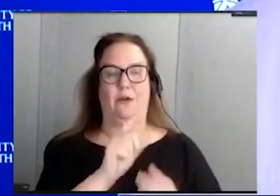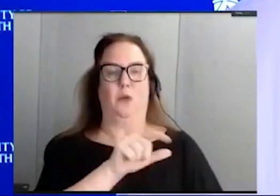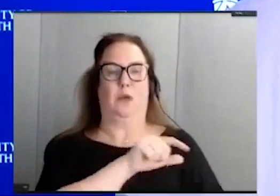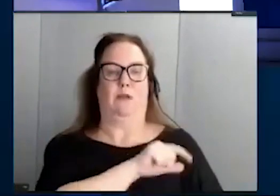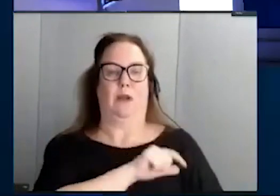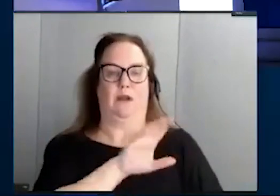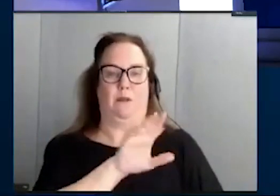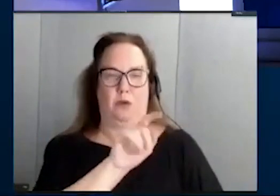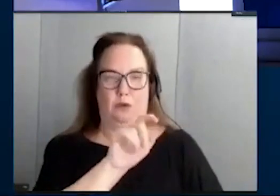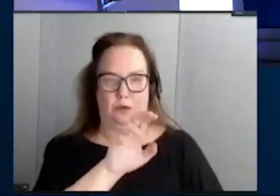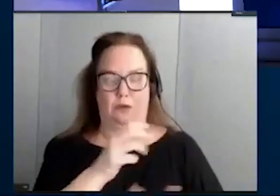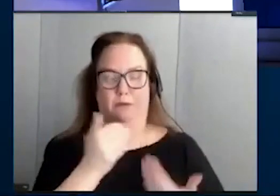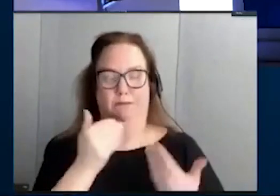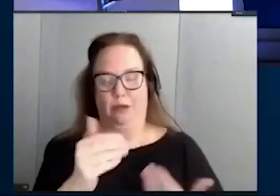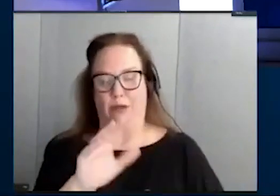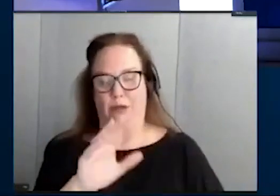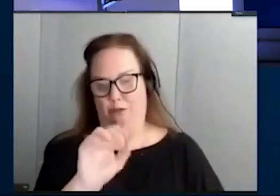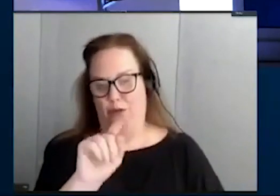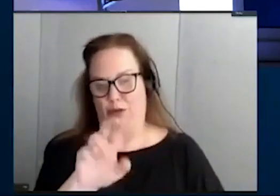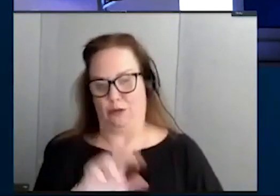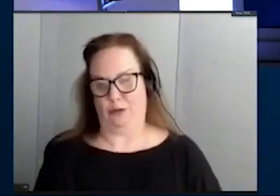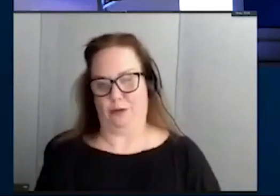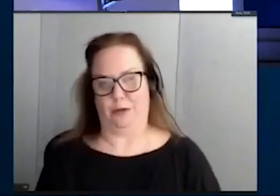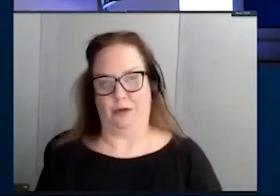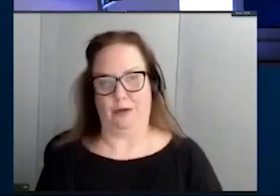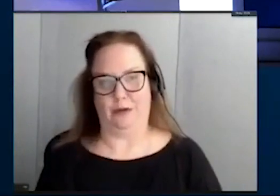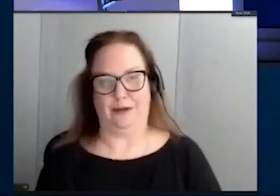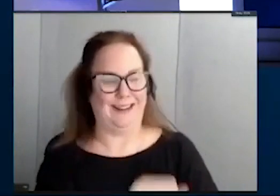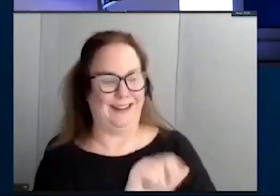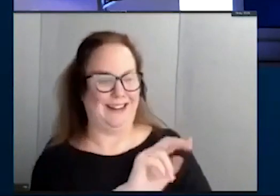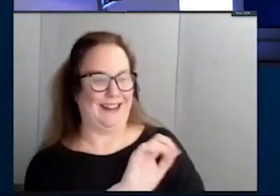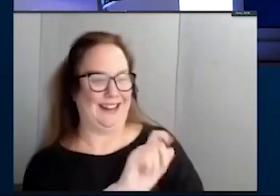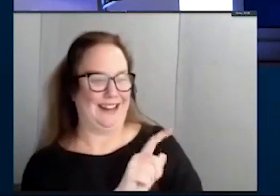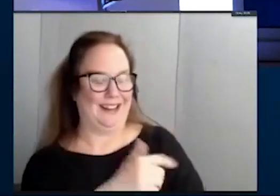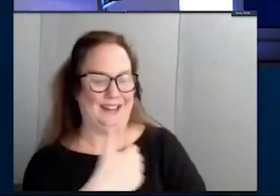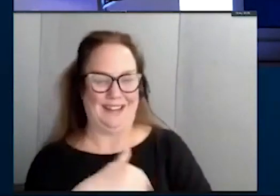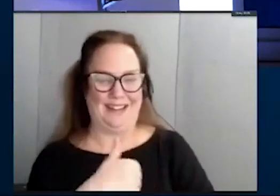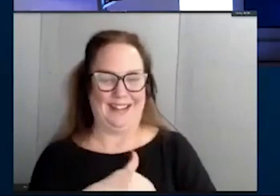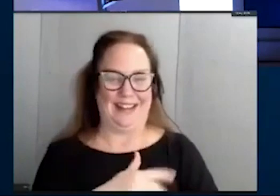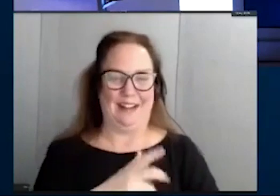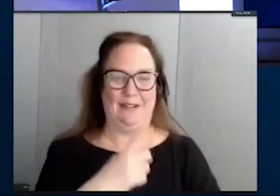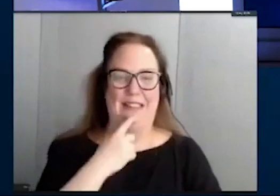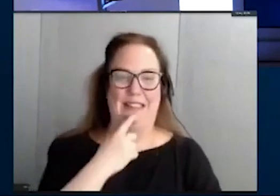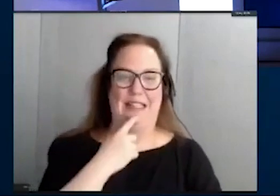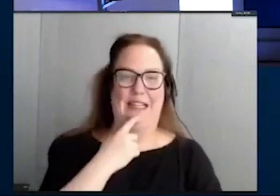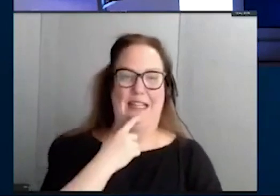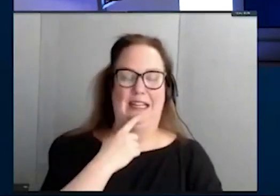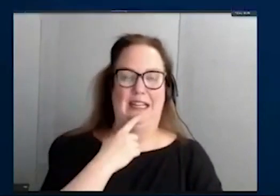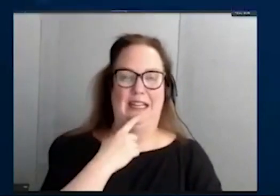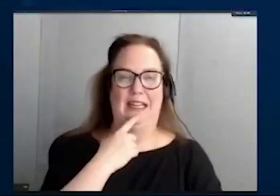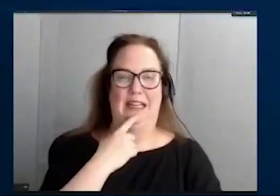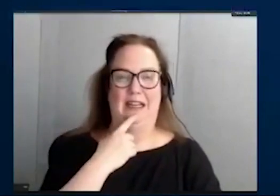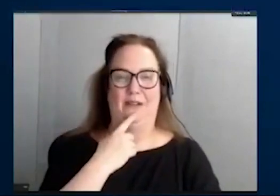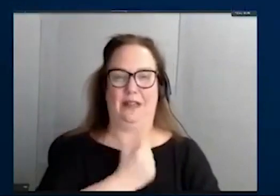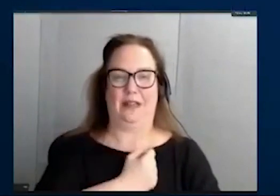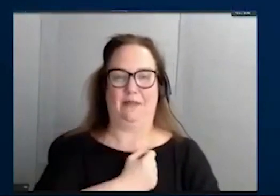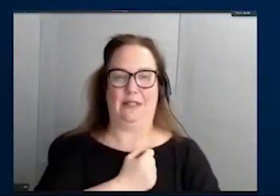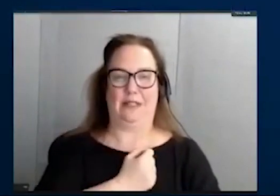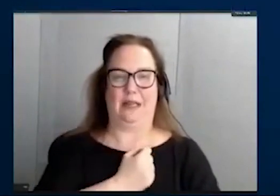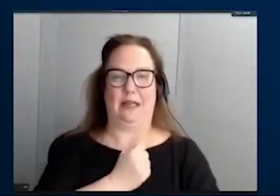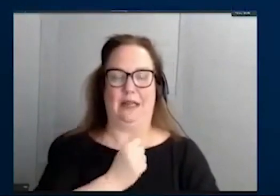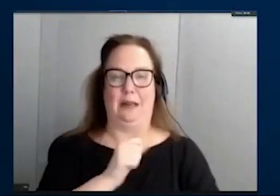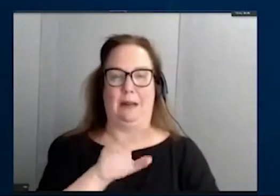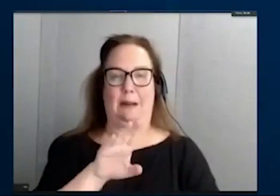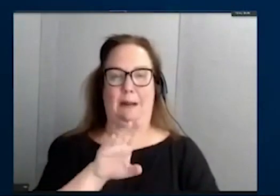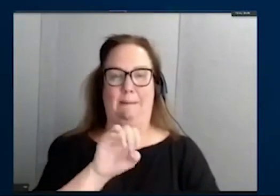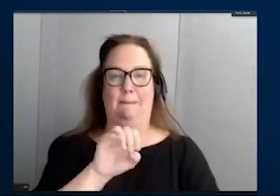your booster. Anil rocks. Doesn't he? I want to just say, you know, some of us would love to just say, beam me up, Scotty, I want out of this